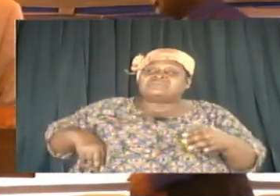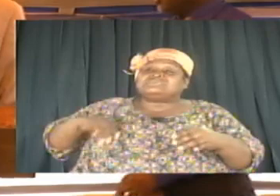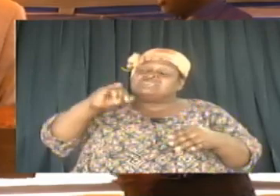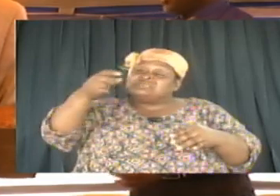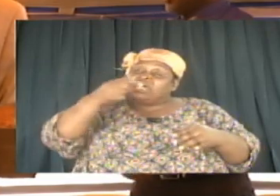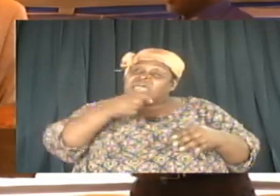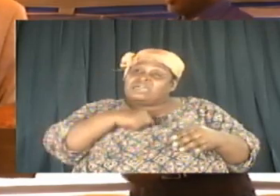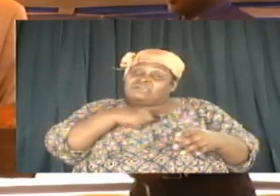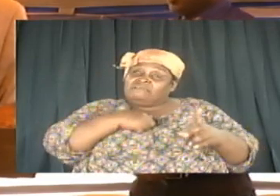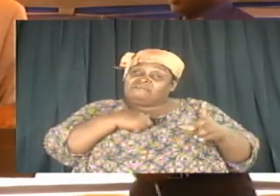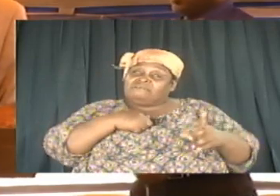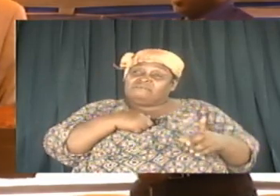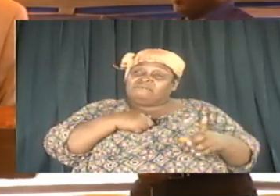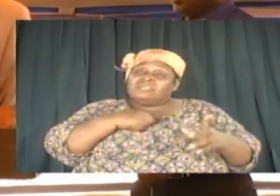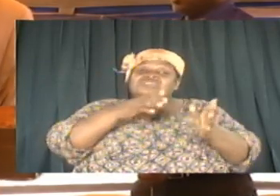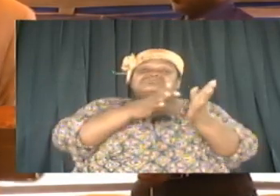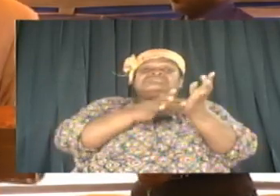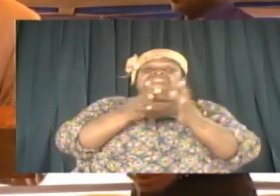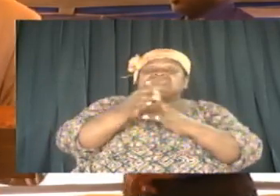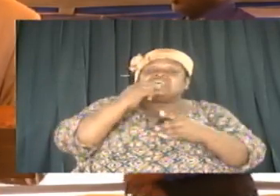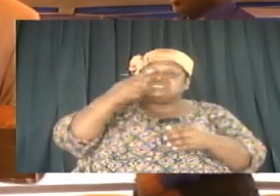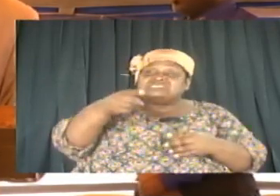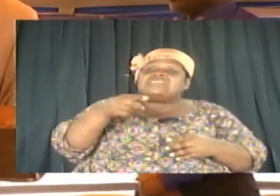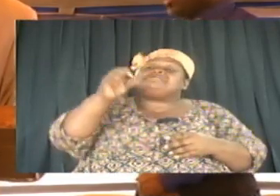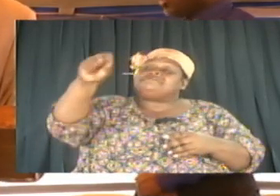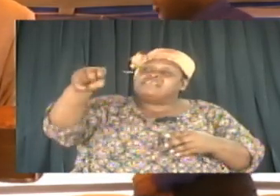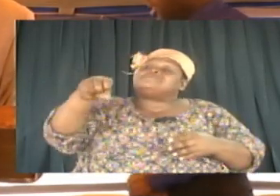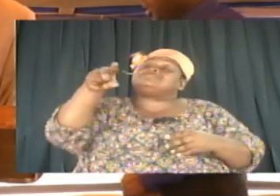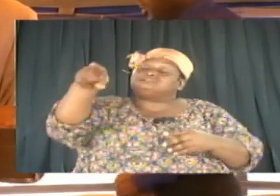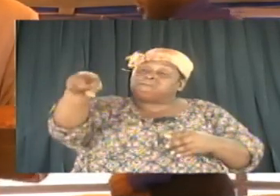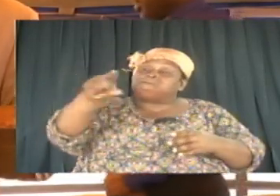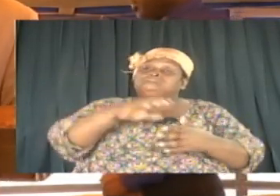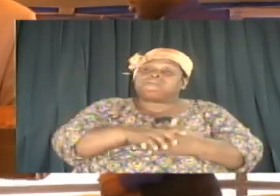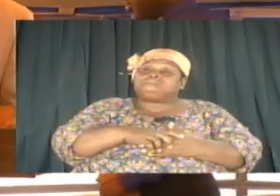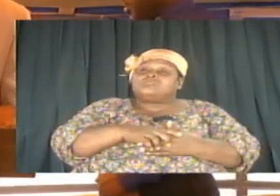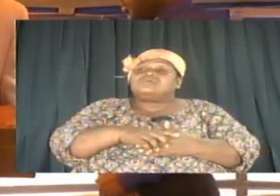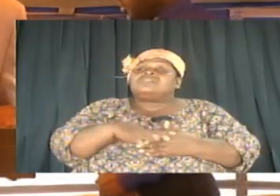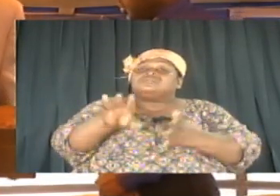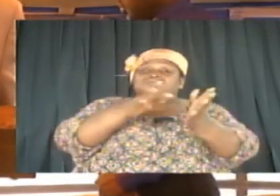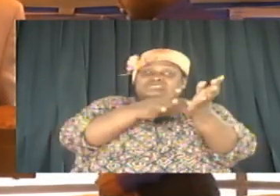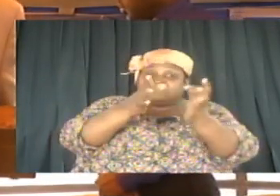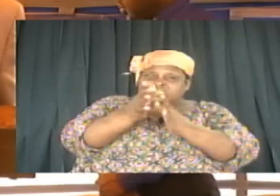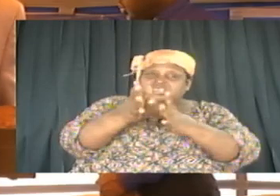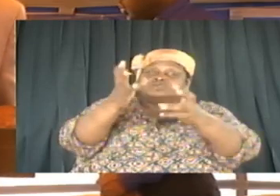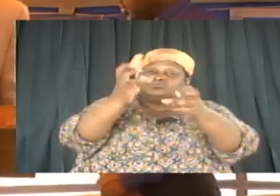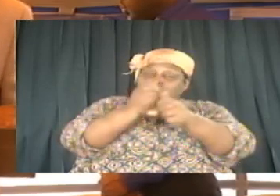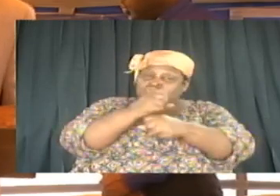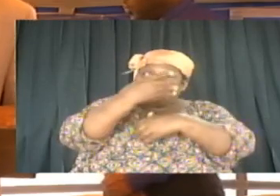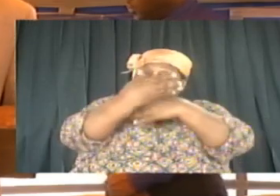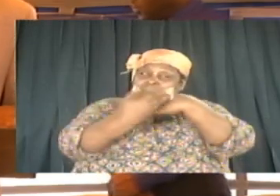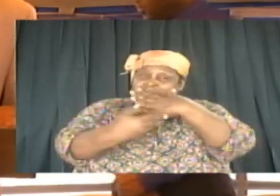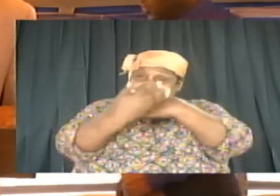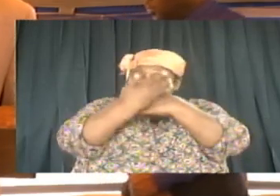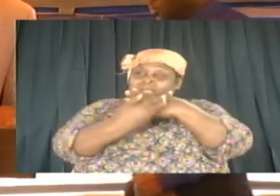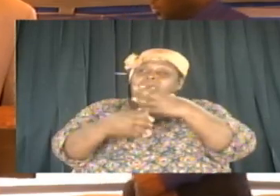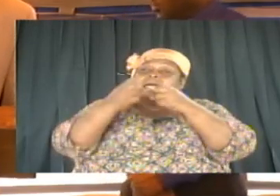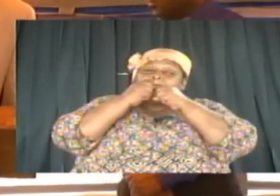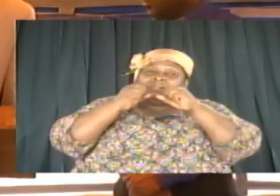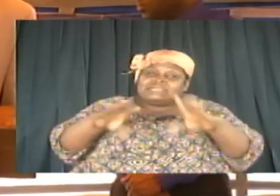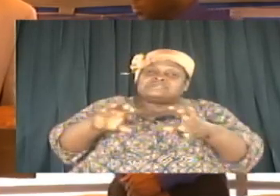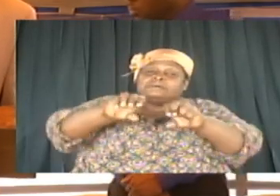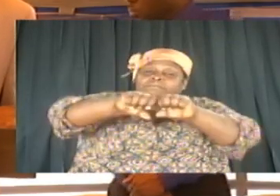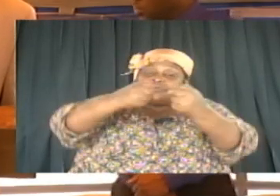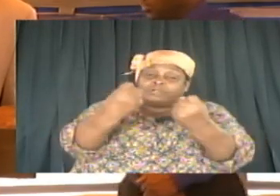said unto him, Thou hast said. And as they were eating, Jesus took bread and blessed it and brake